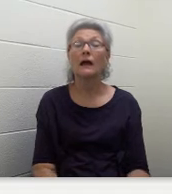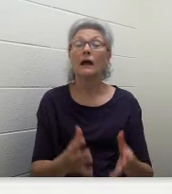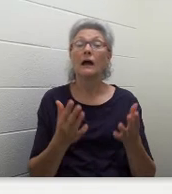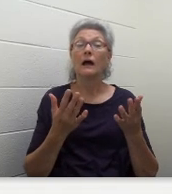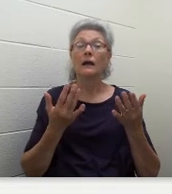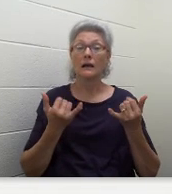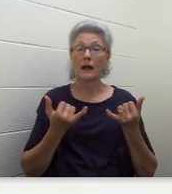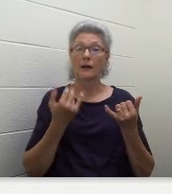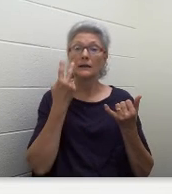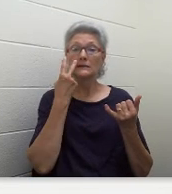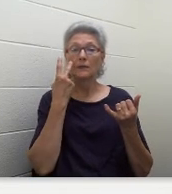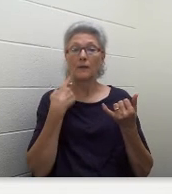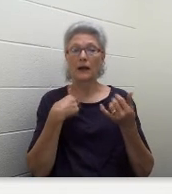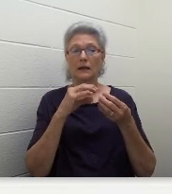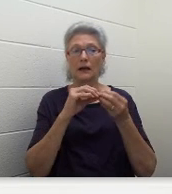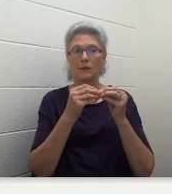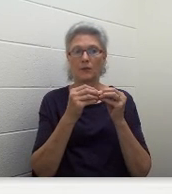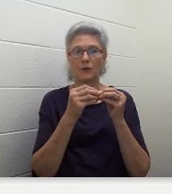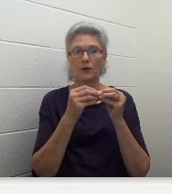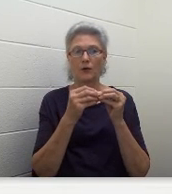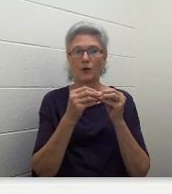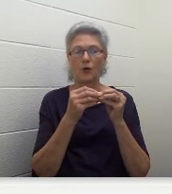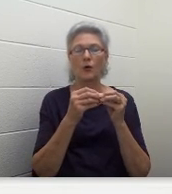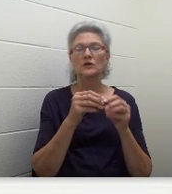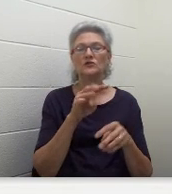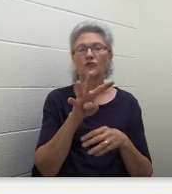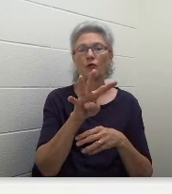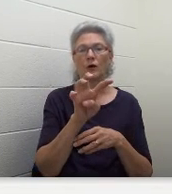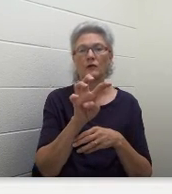Now, let's see, my number was